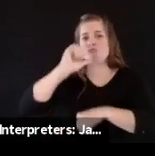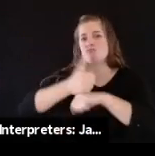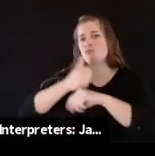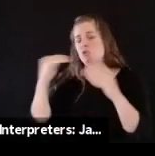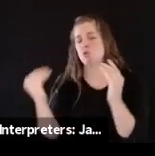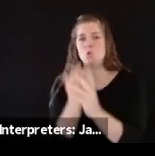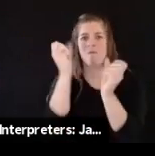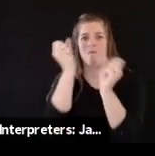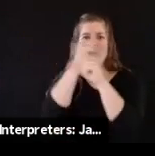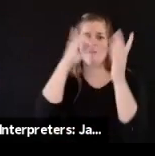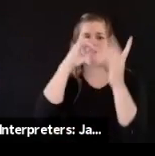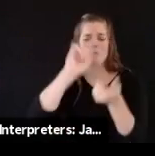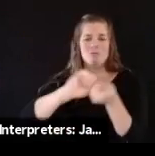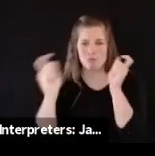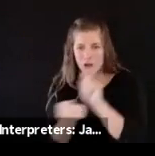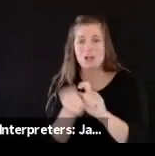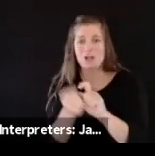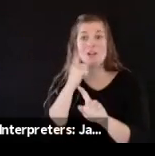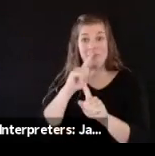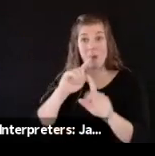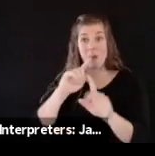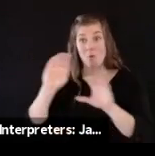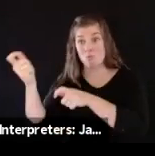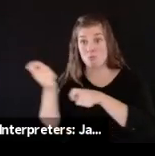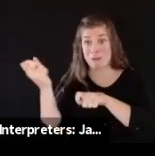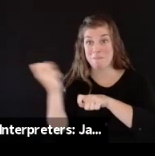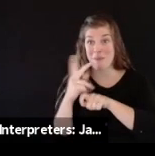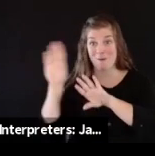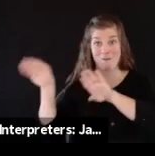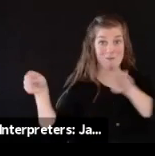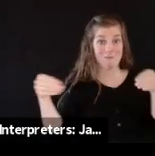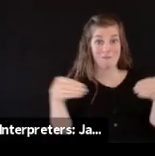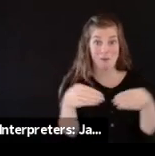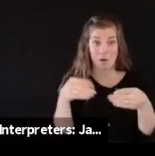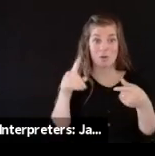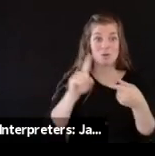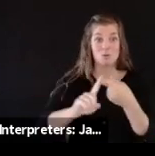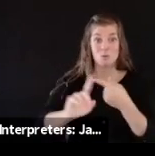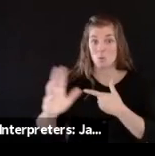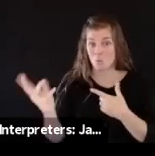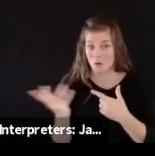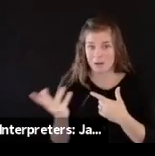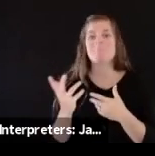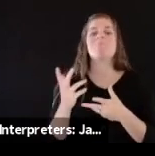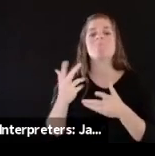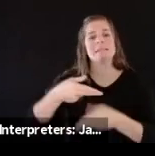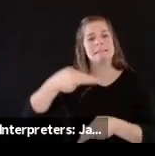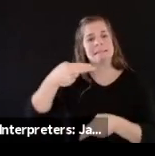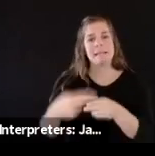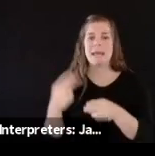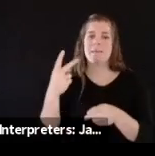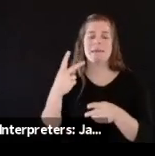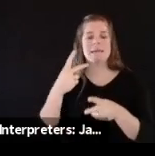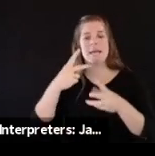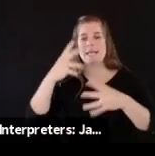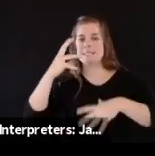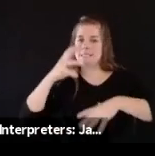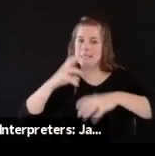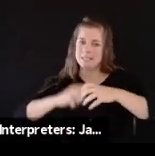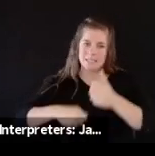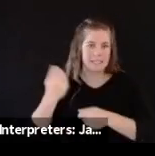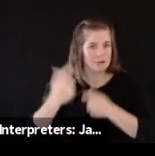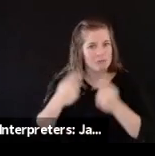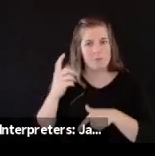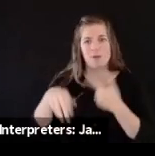deconstructing the interlocking power dynamics that are at the roots of rape culture and that contribute to the ongoing scourge